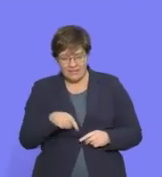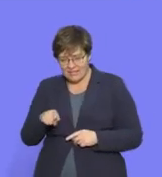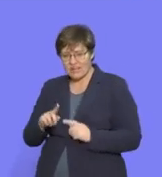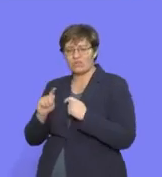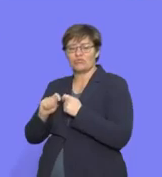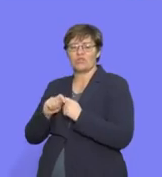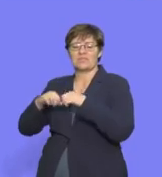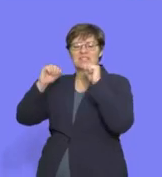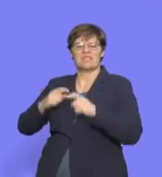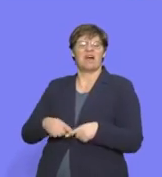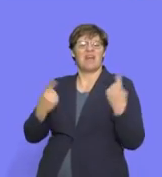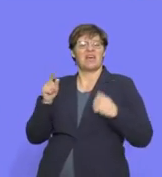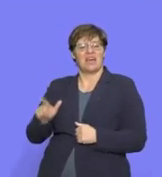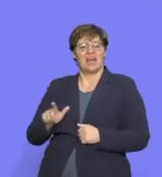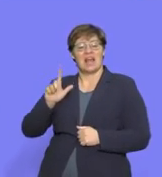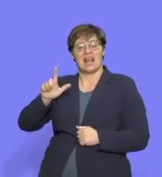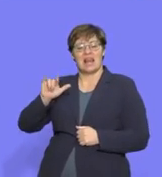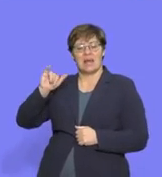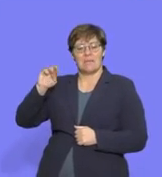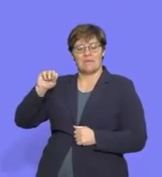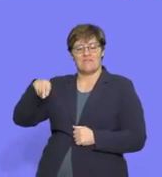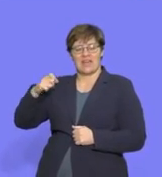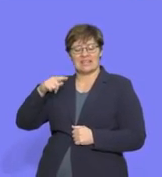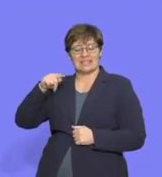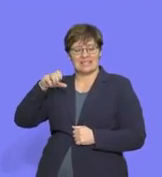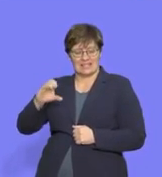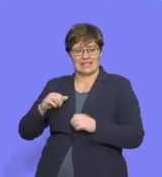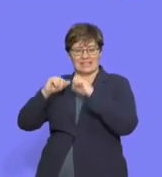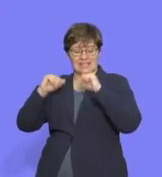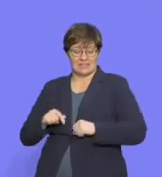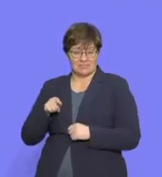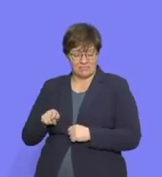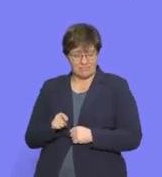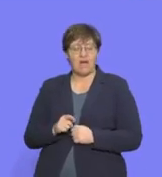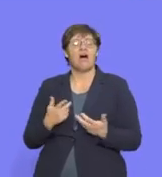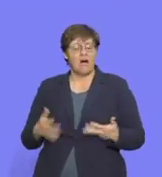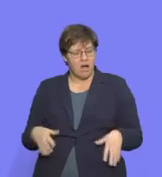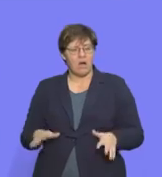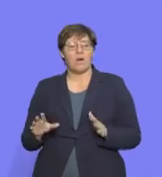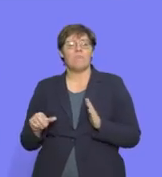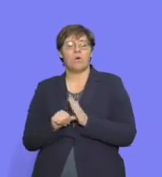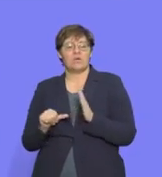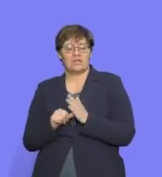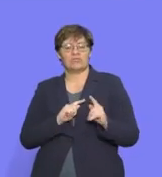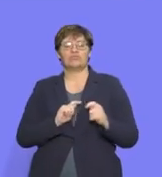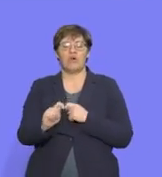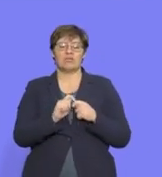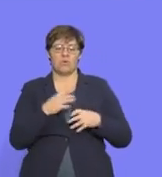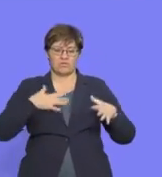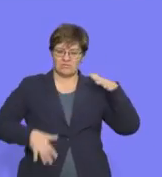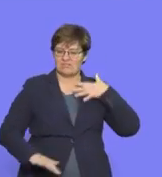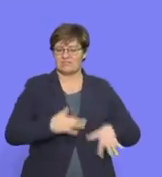is another transport system called the lymphatic system that is also going to play a role in how we transport